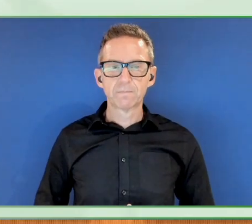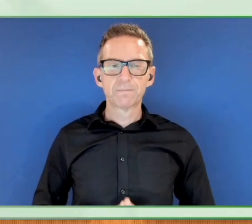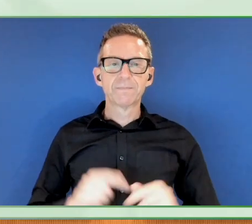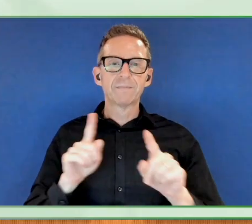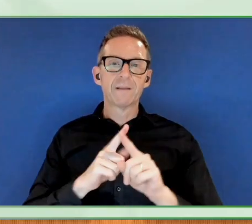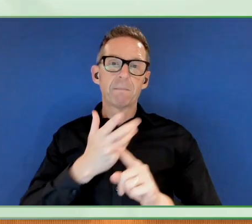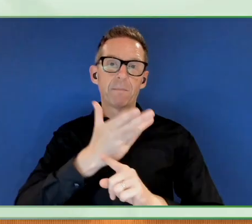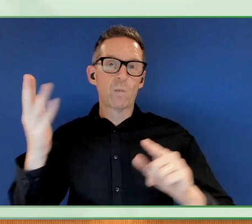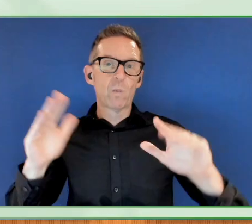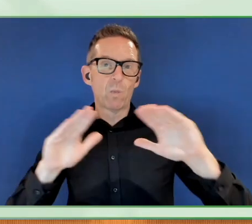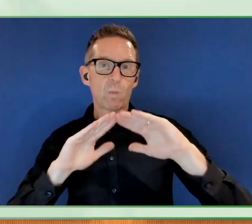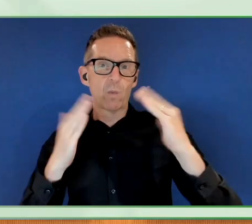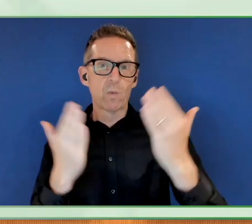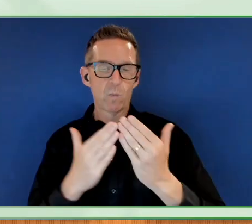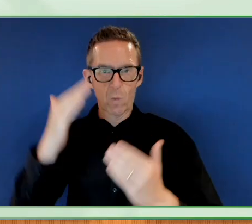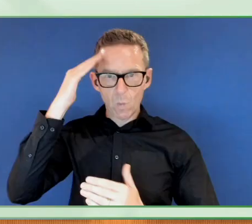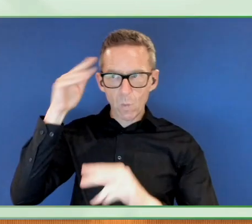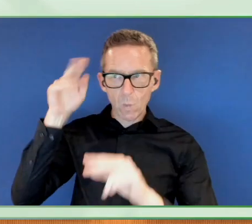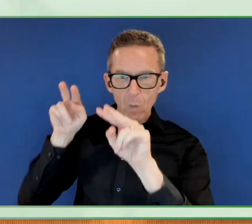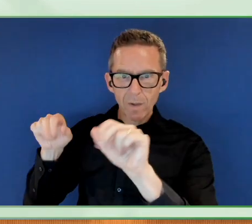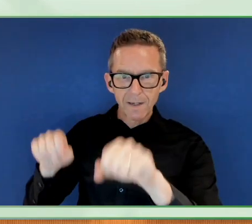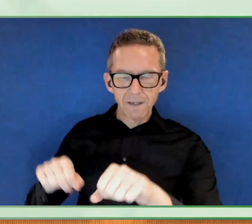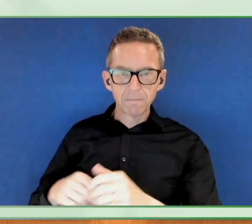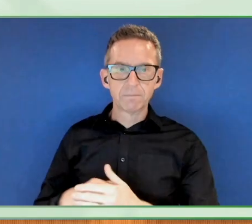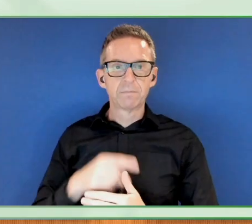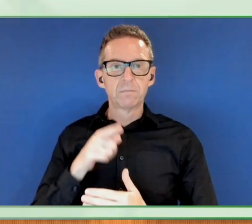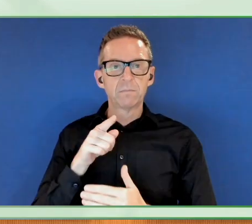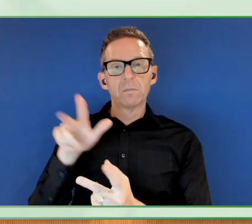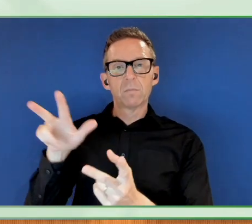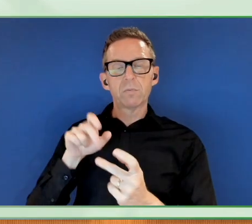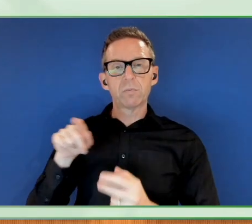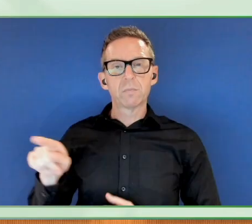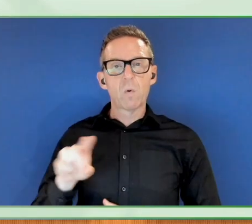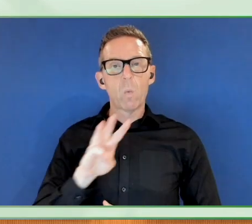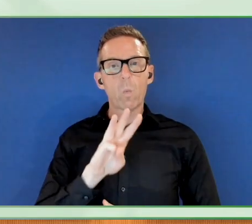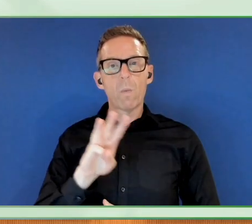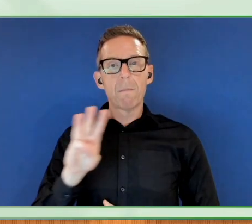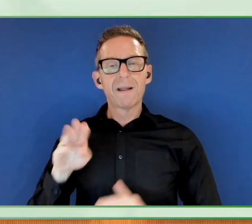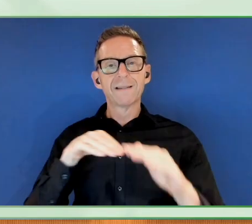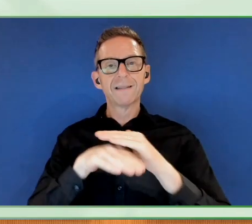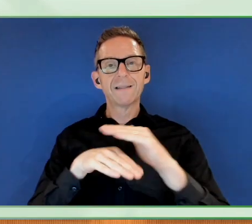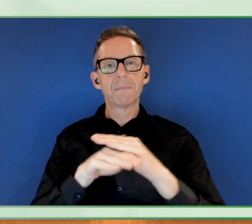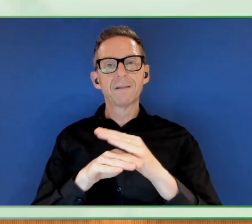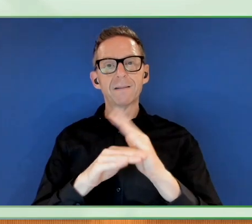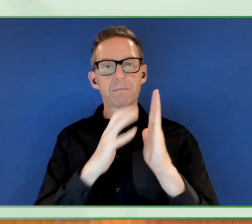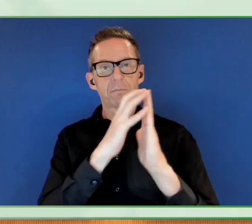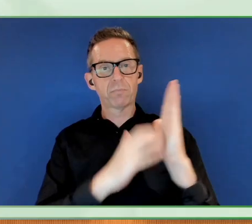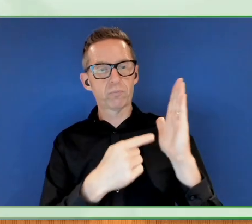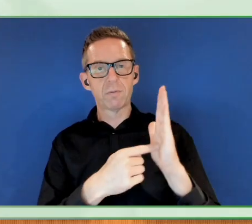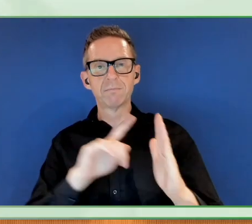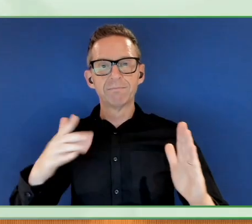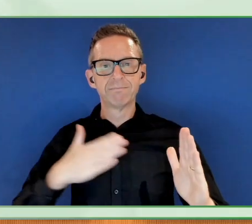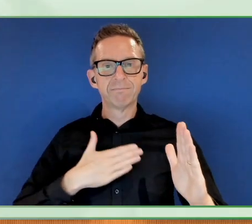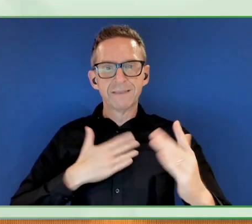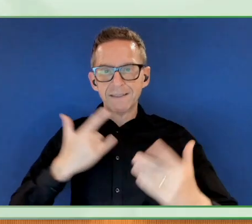This is based on information from the Web Accessibility Statement and is part of the data sources we use in